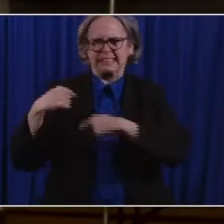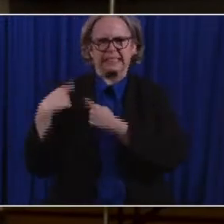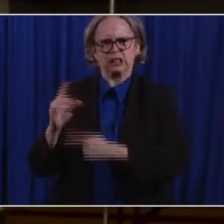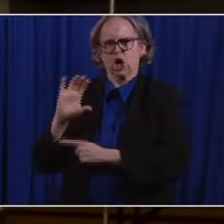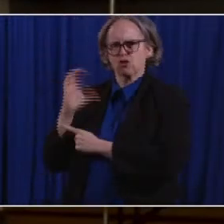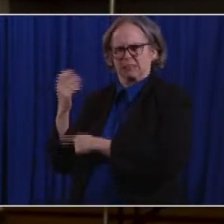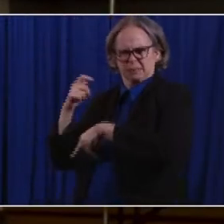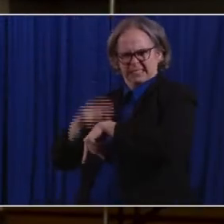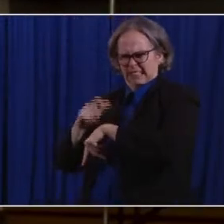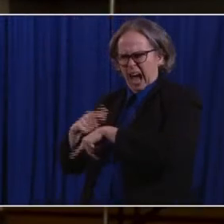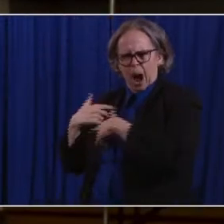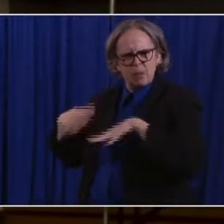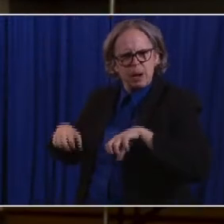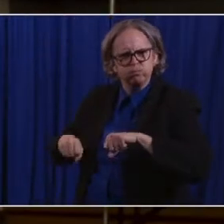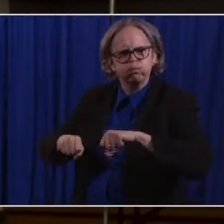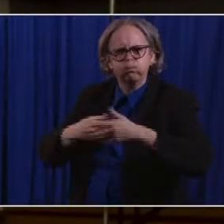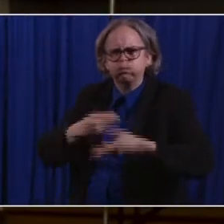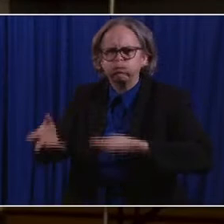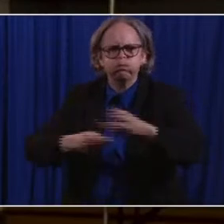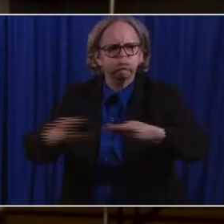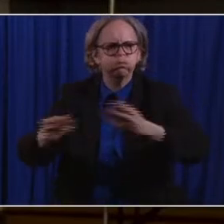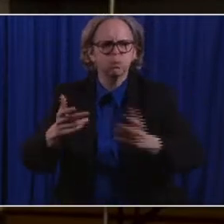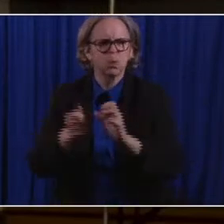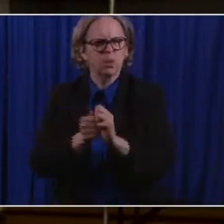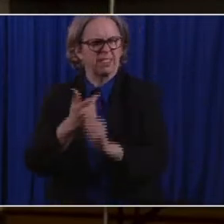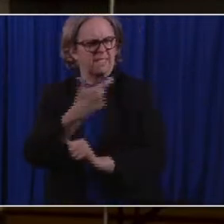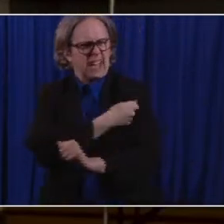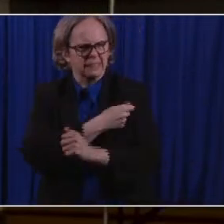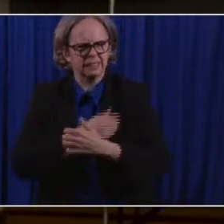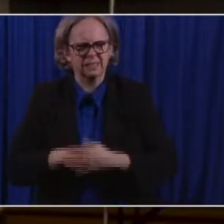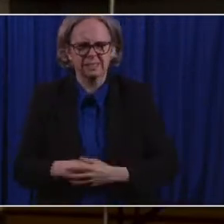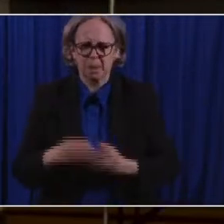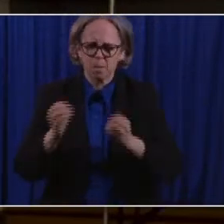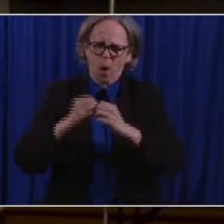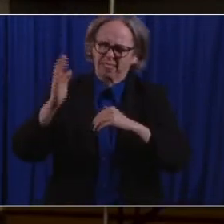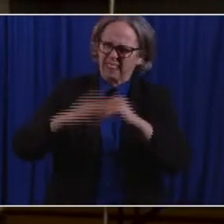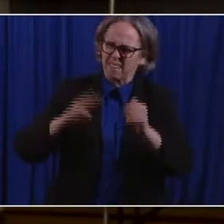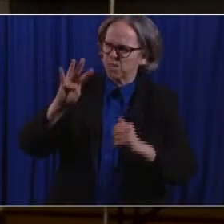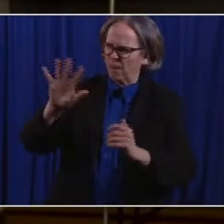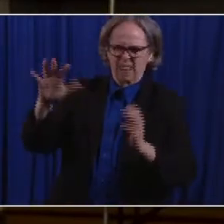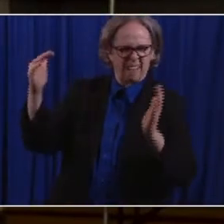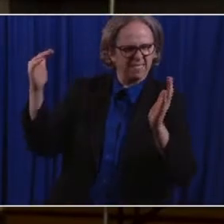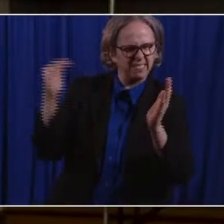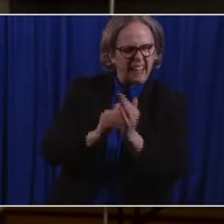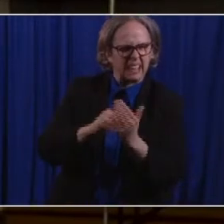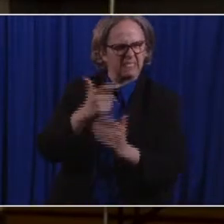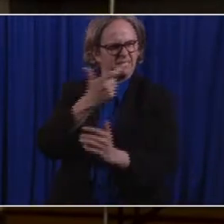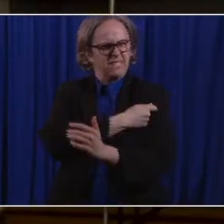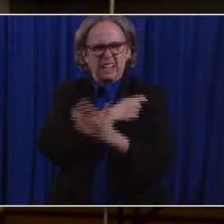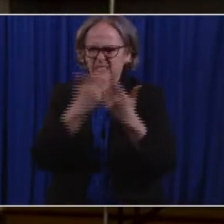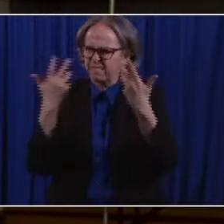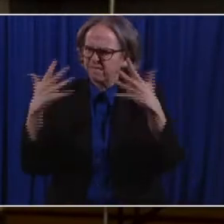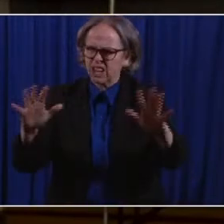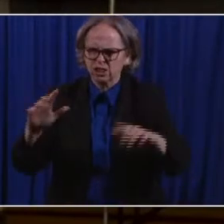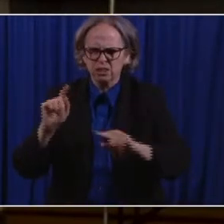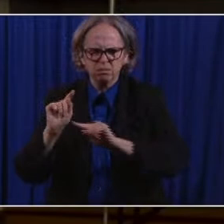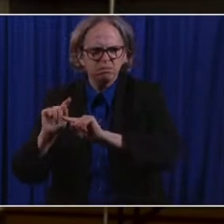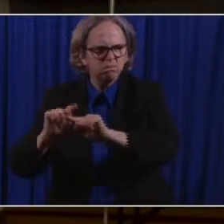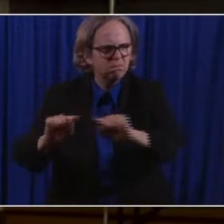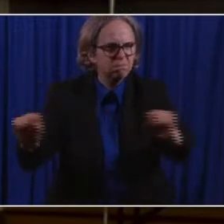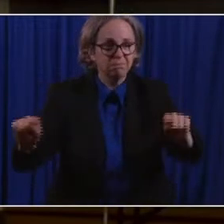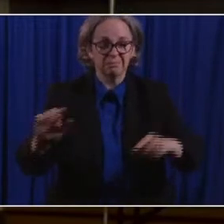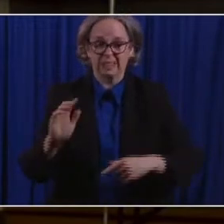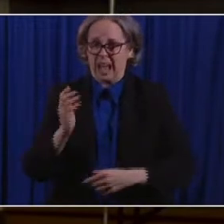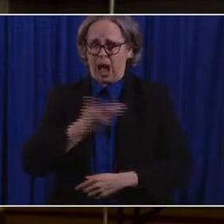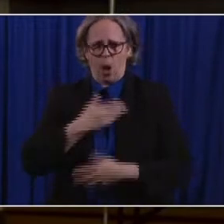over 45,000 vaccines have been administered at this site. And then in total, our health department has